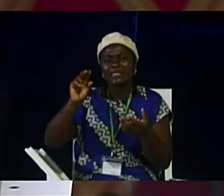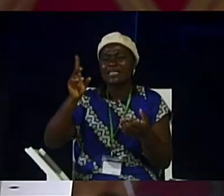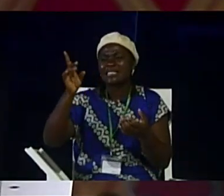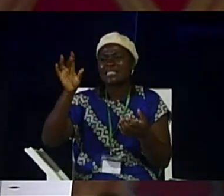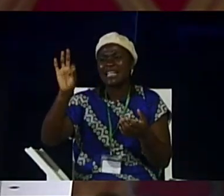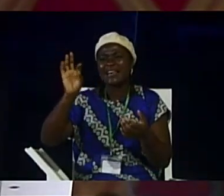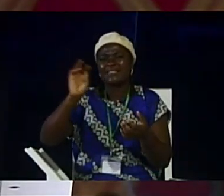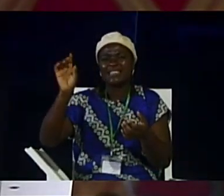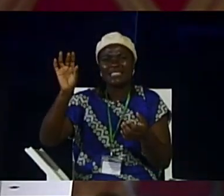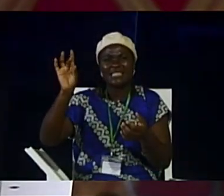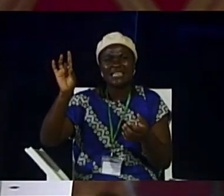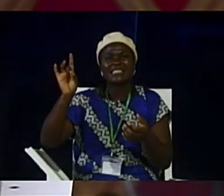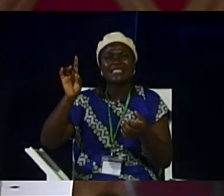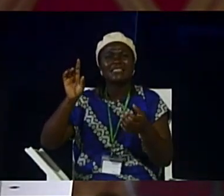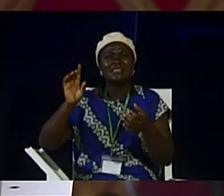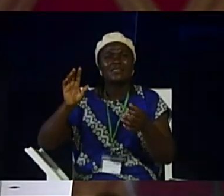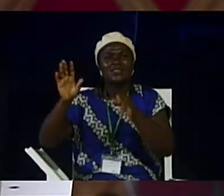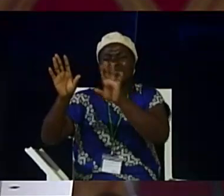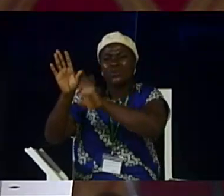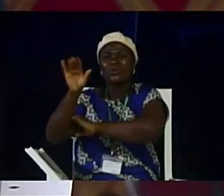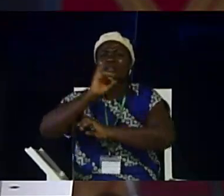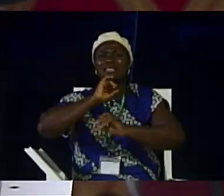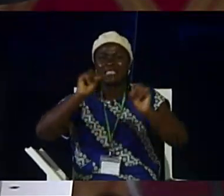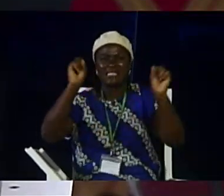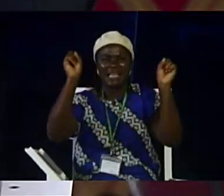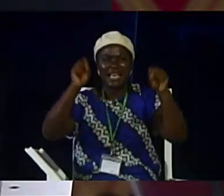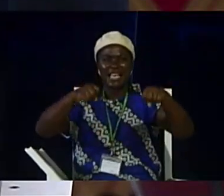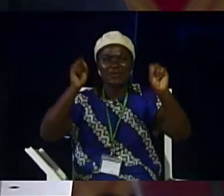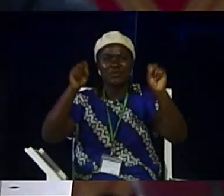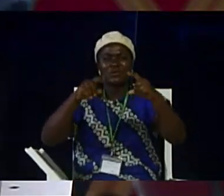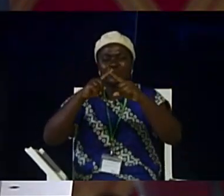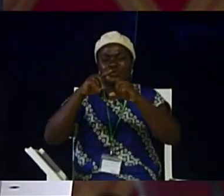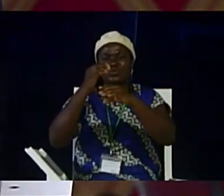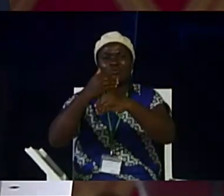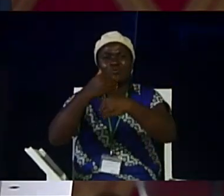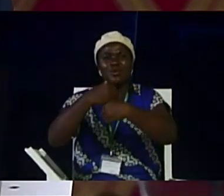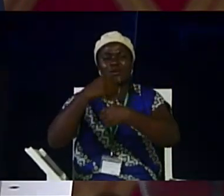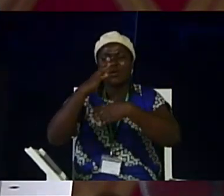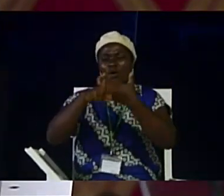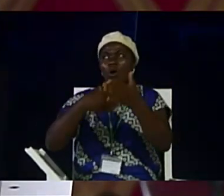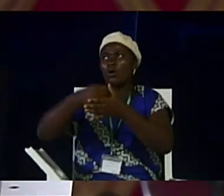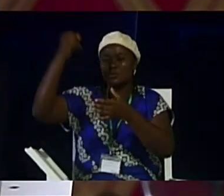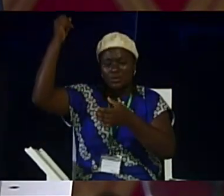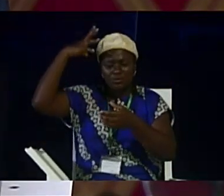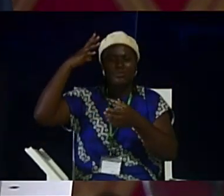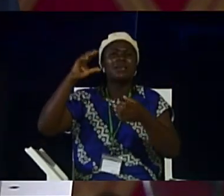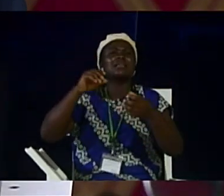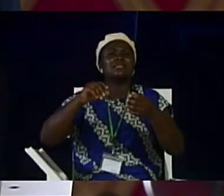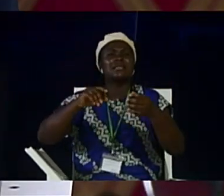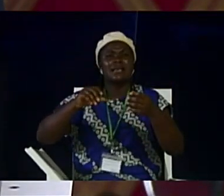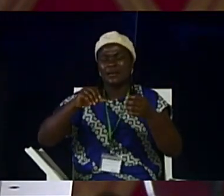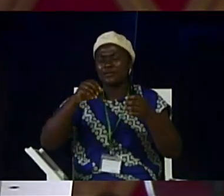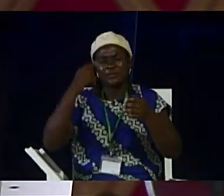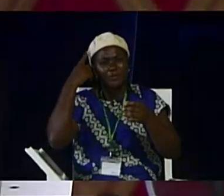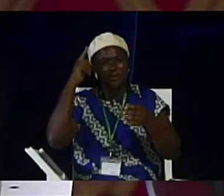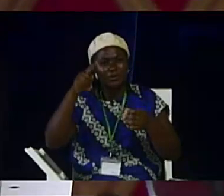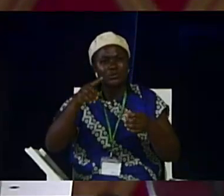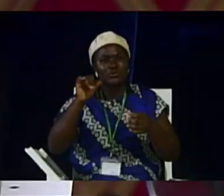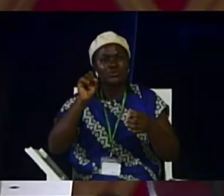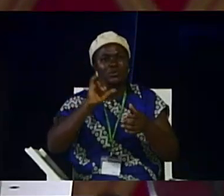8, and God is able to make all grace abound toward you so that